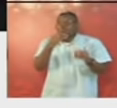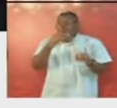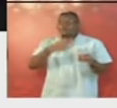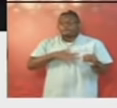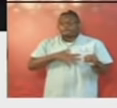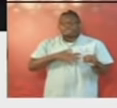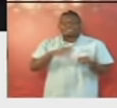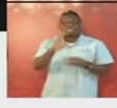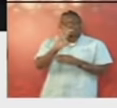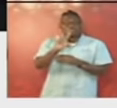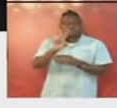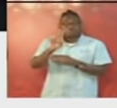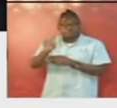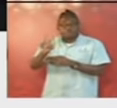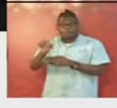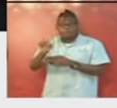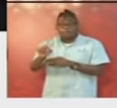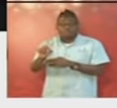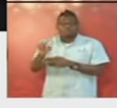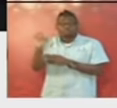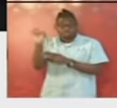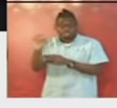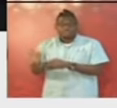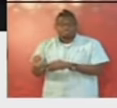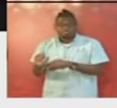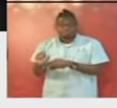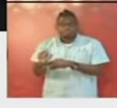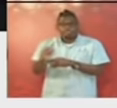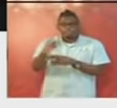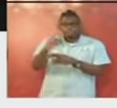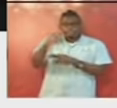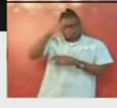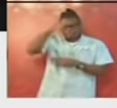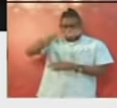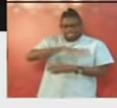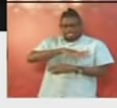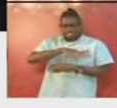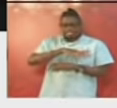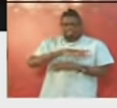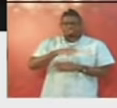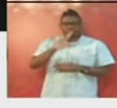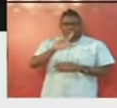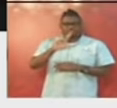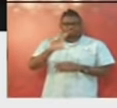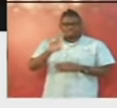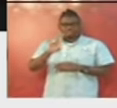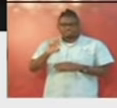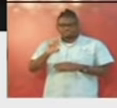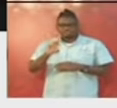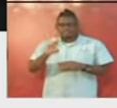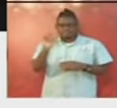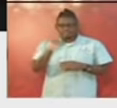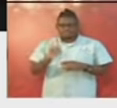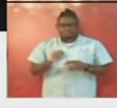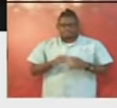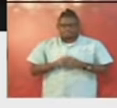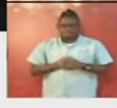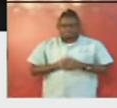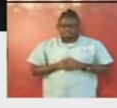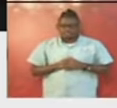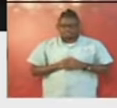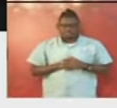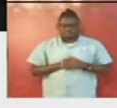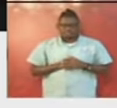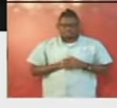and males 37.3%. So there's a big difference there from the national picture in St. George West. St. George West,